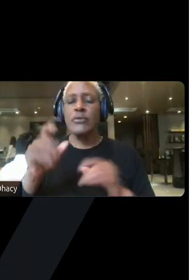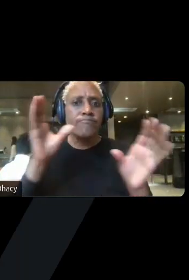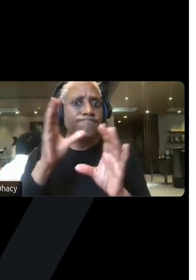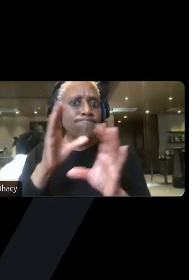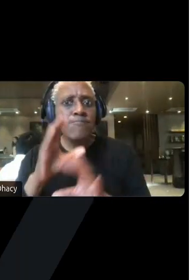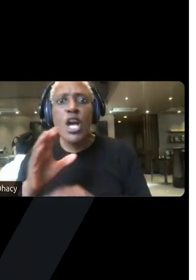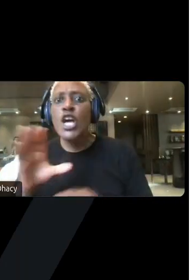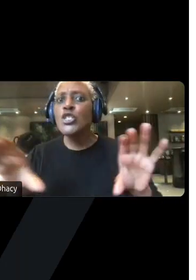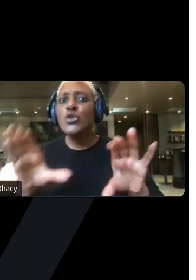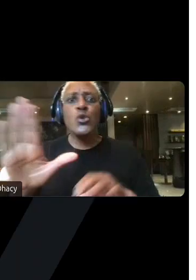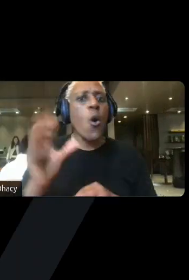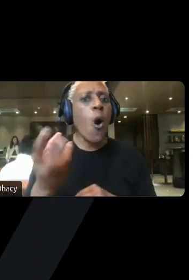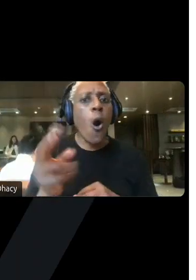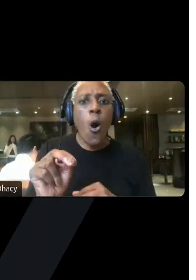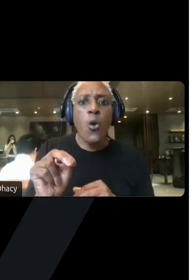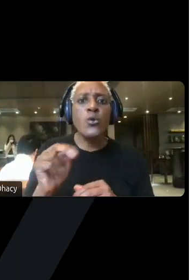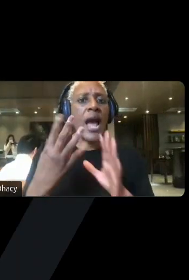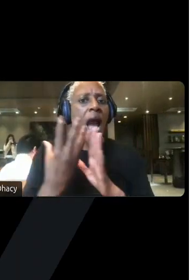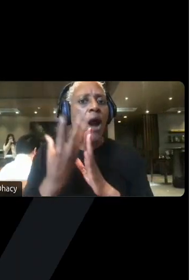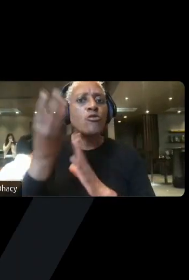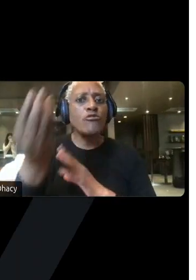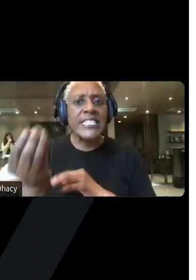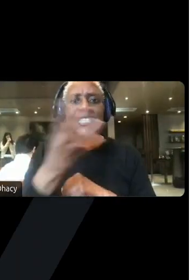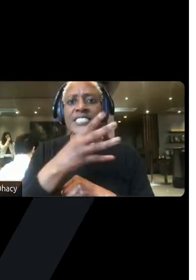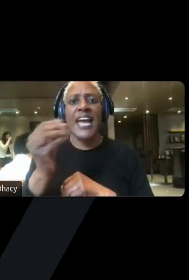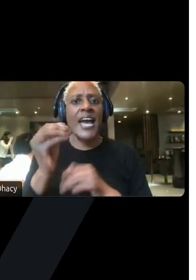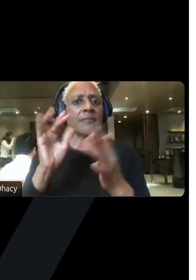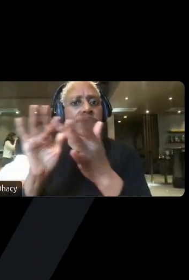speak about in the next section.